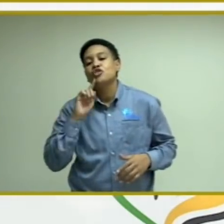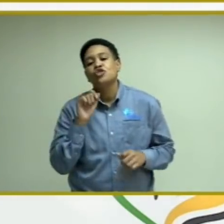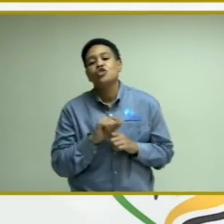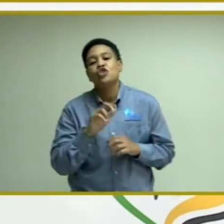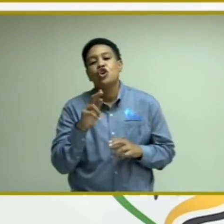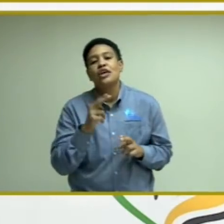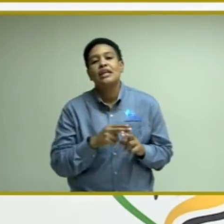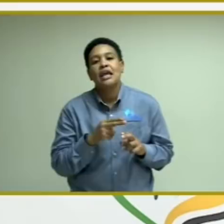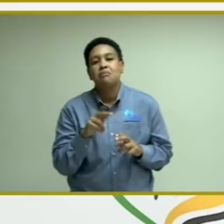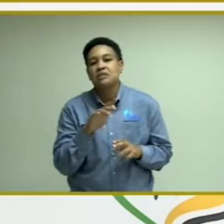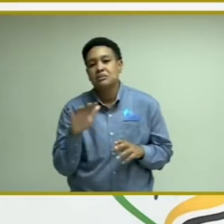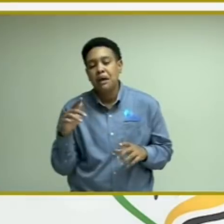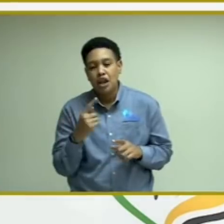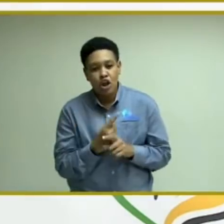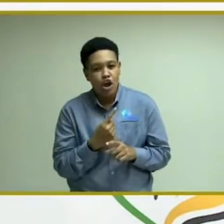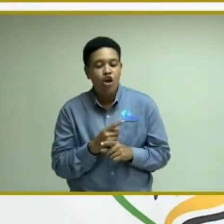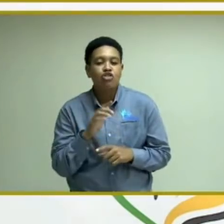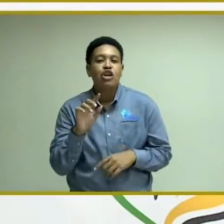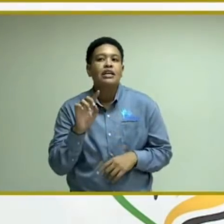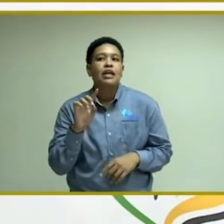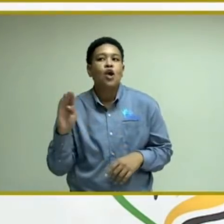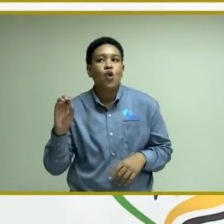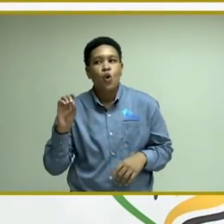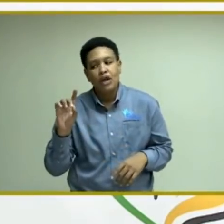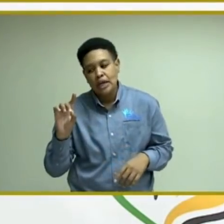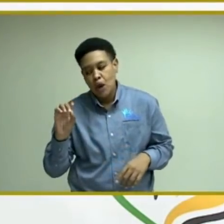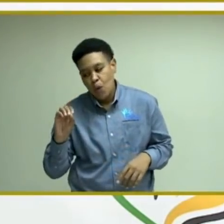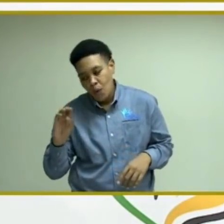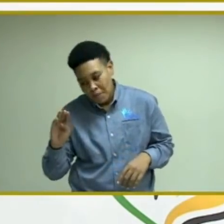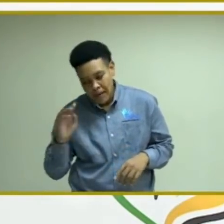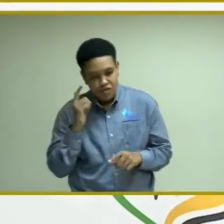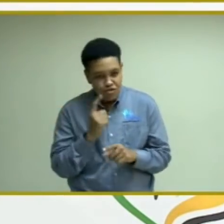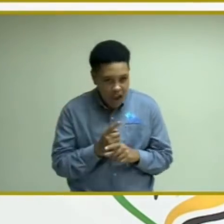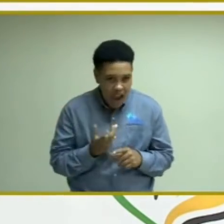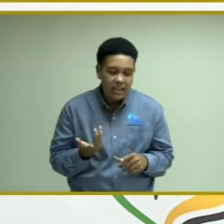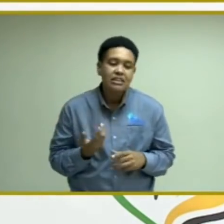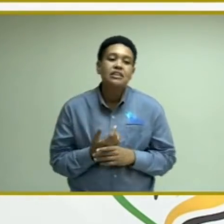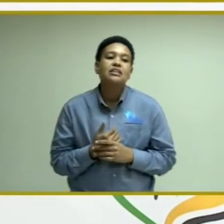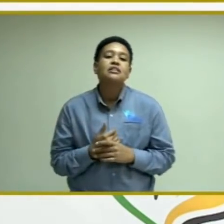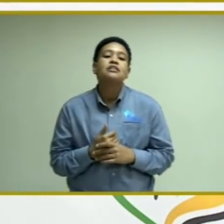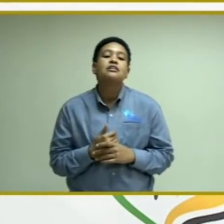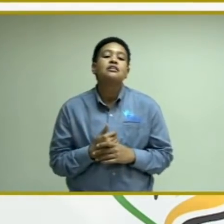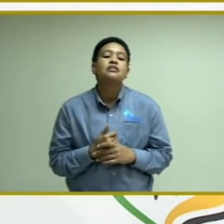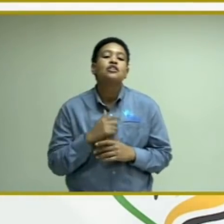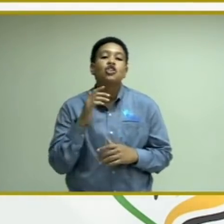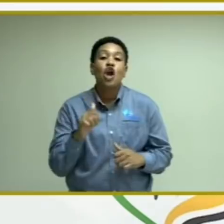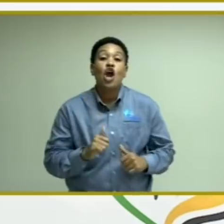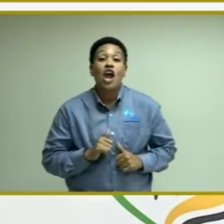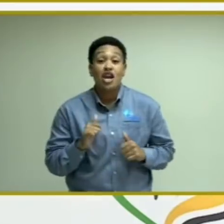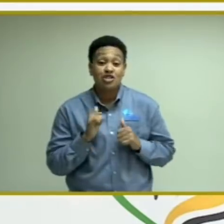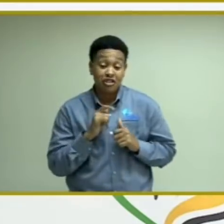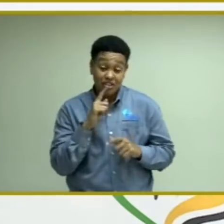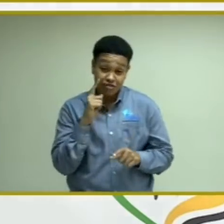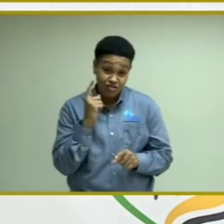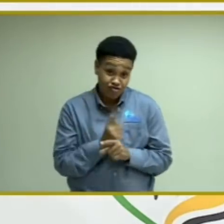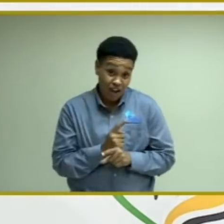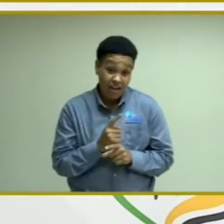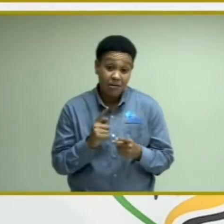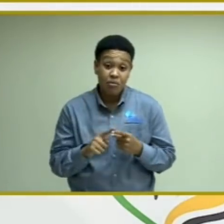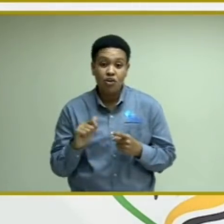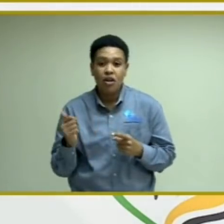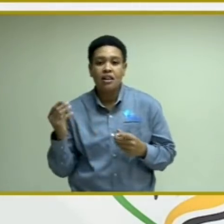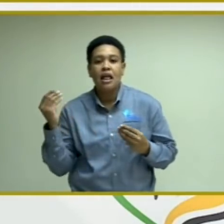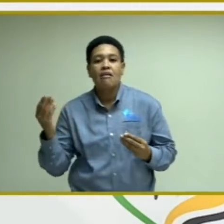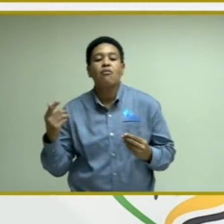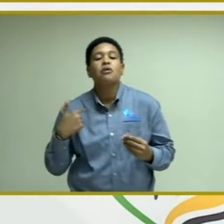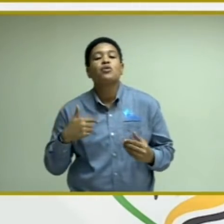name is spelled correctly, your date of birth is correct, your address is correct, and any other